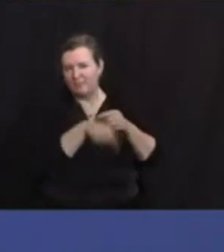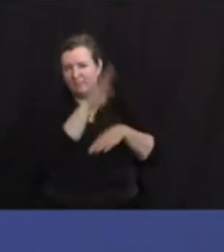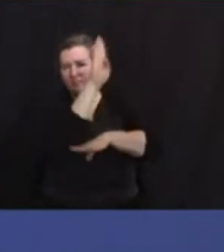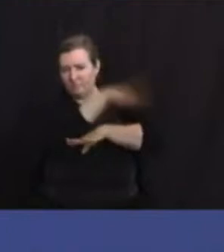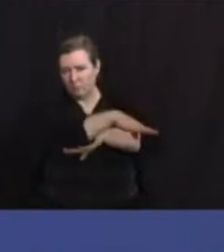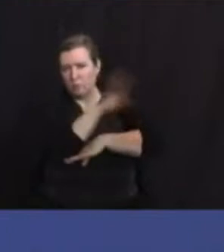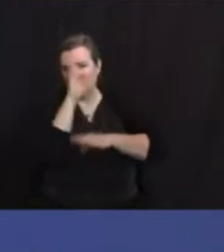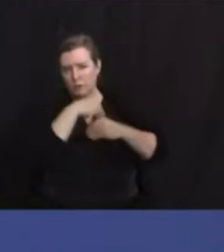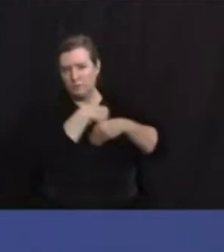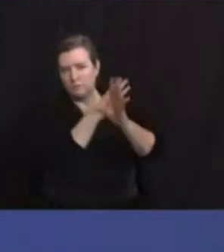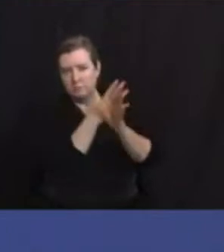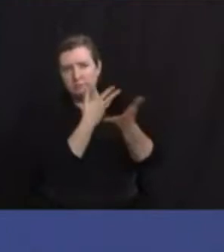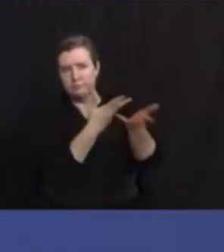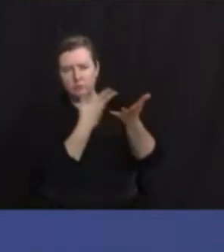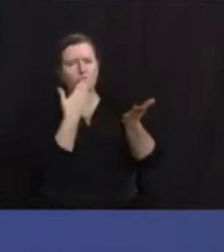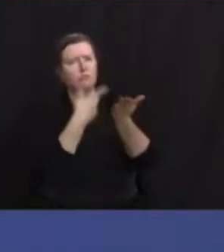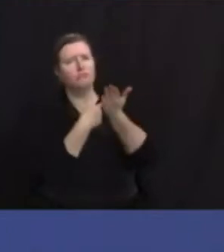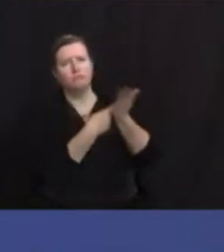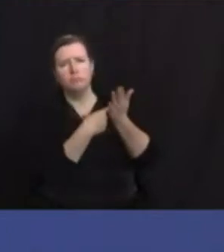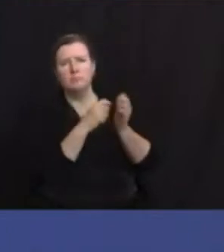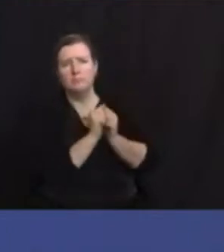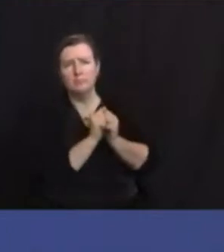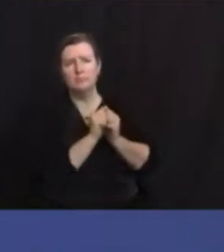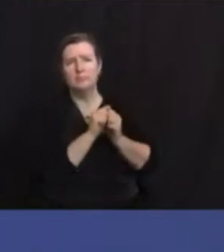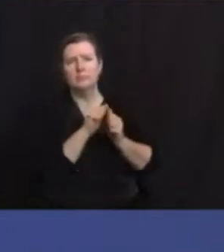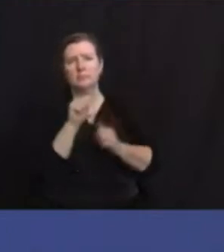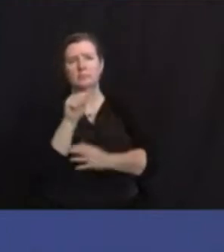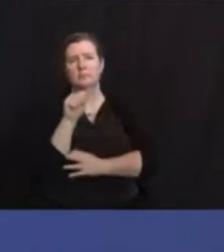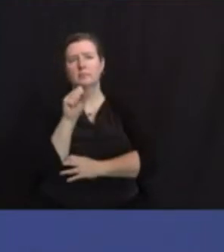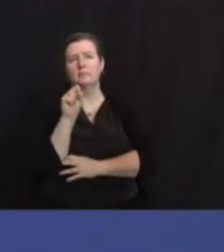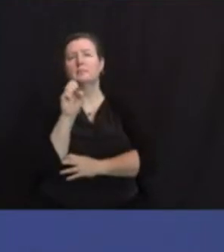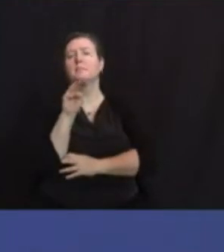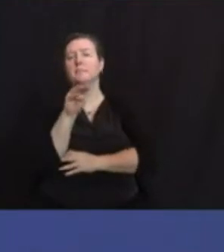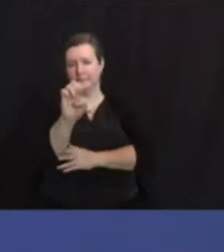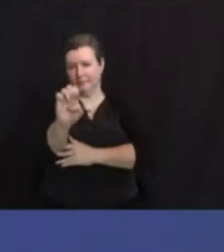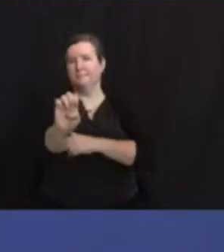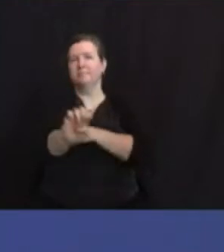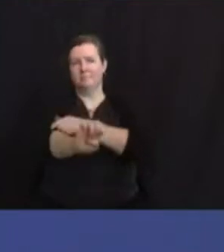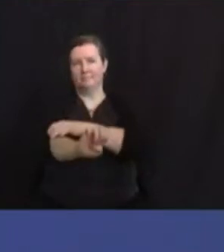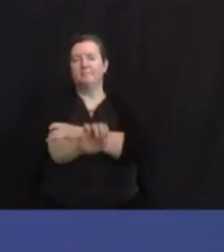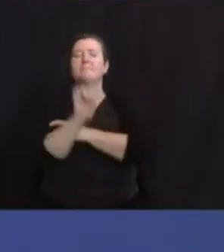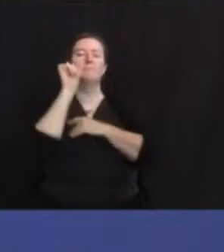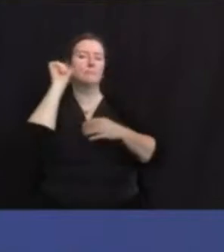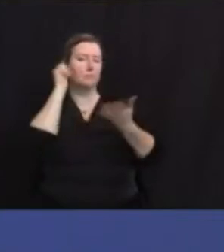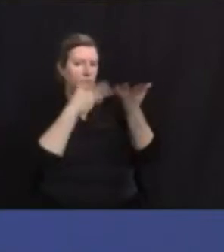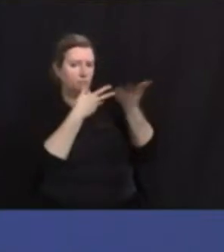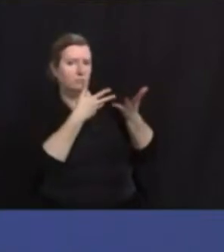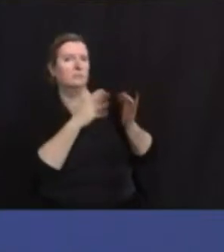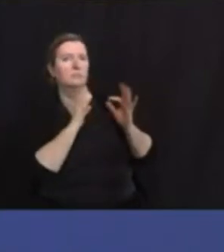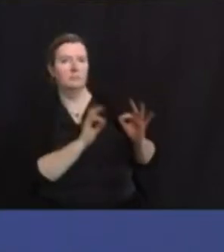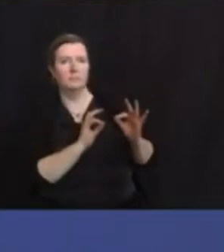good, constructive discussion with AFSCME, for instance, yesterday. We try to do that with the